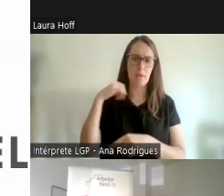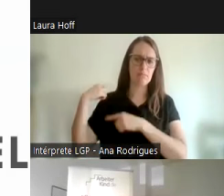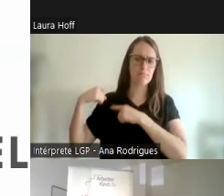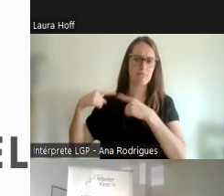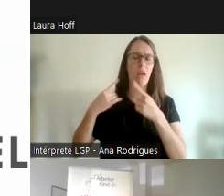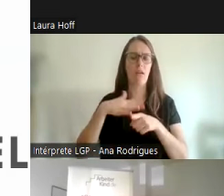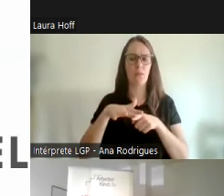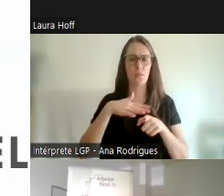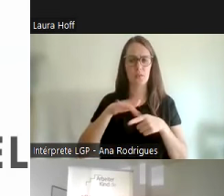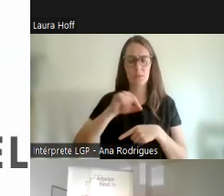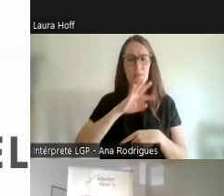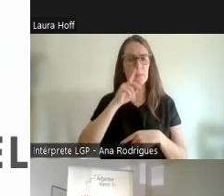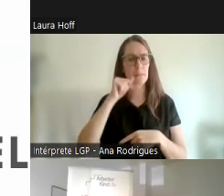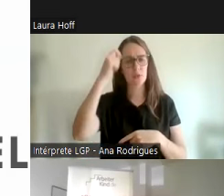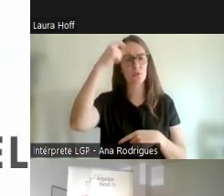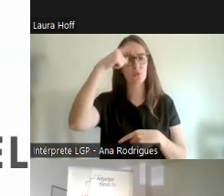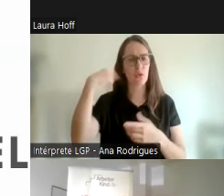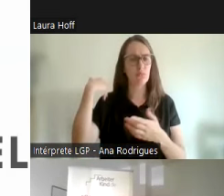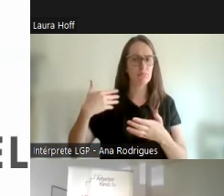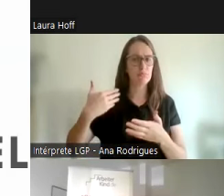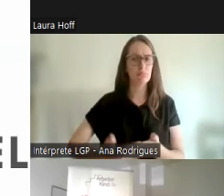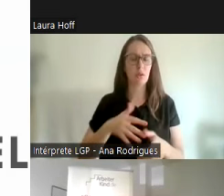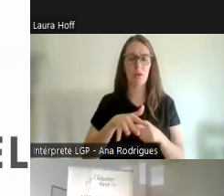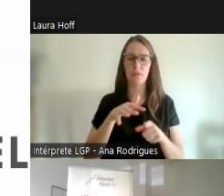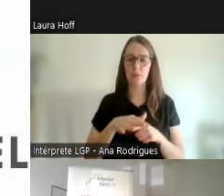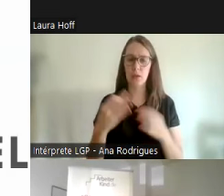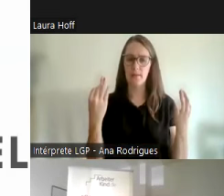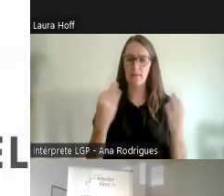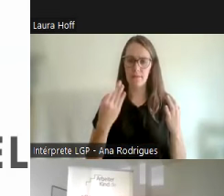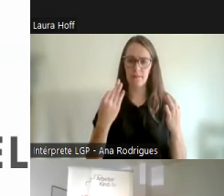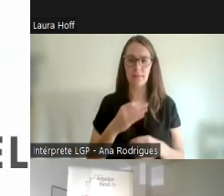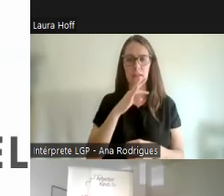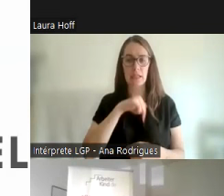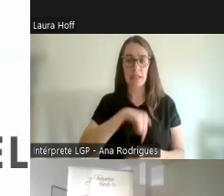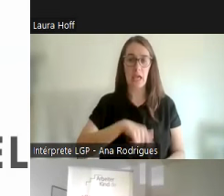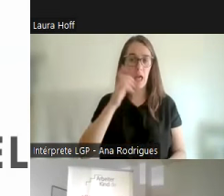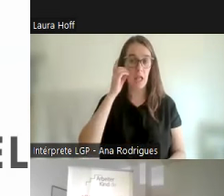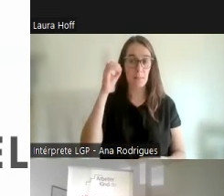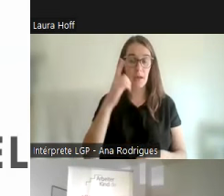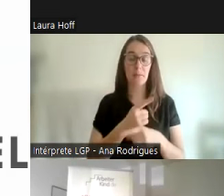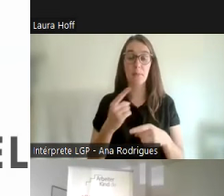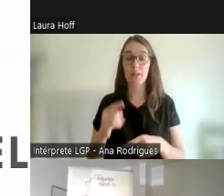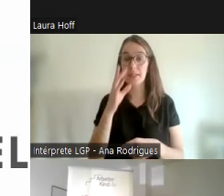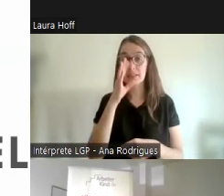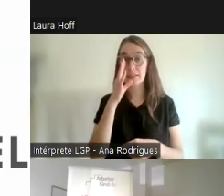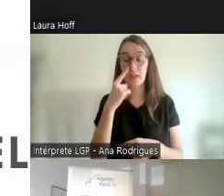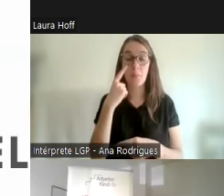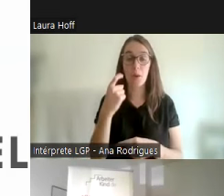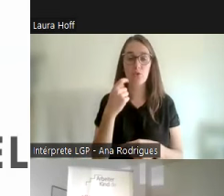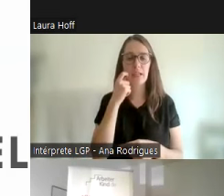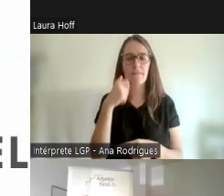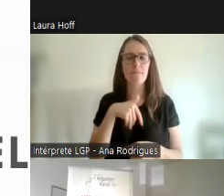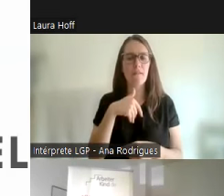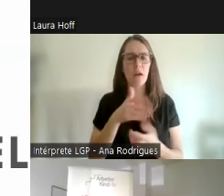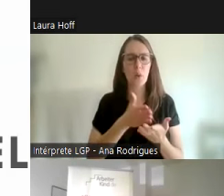educational history, are still a very, very significant factor in Germany when it comes to who will go on to